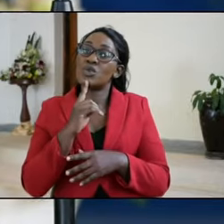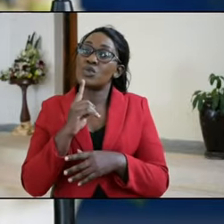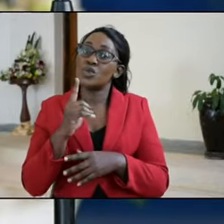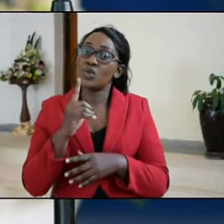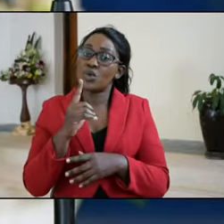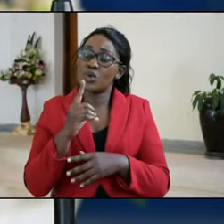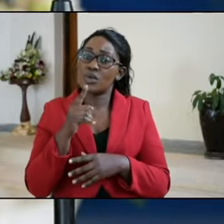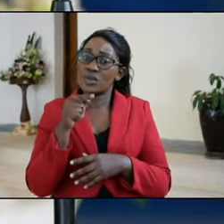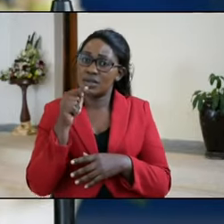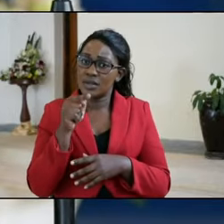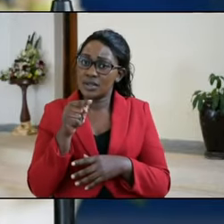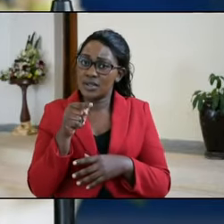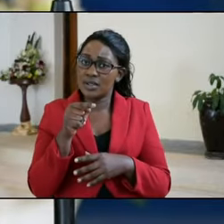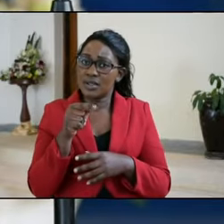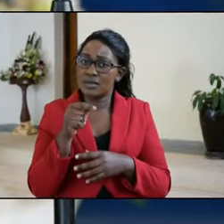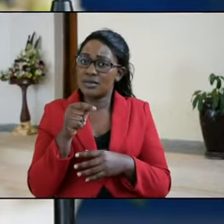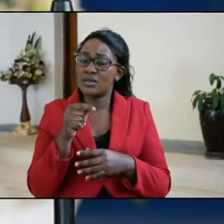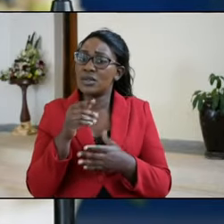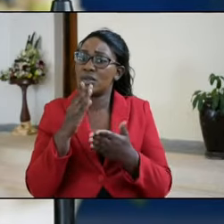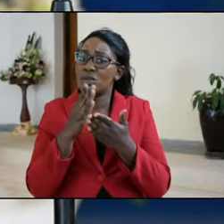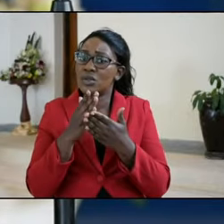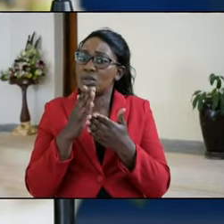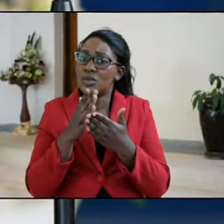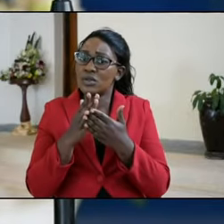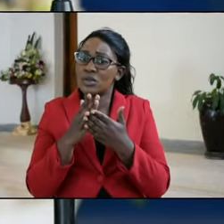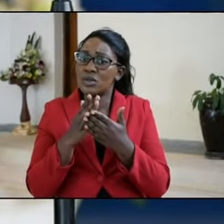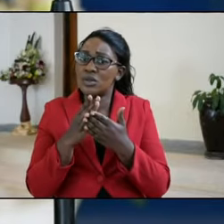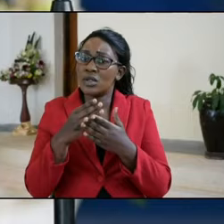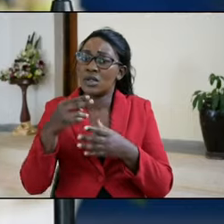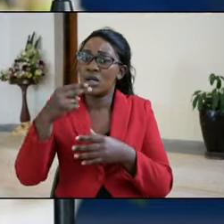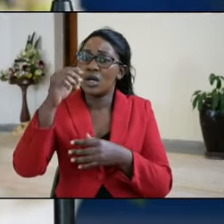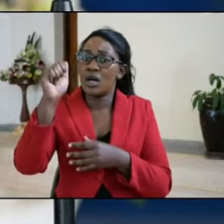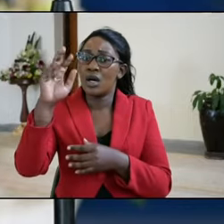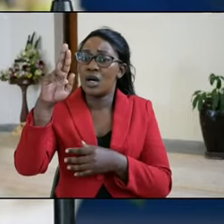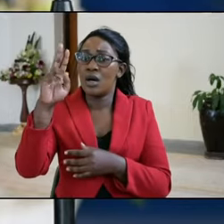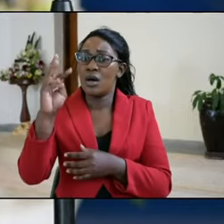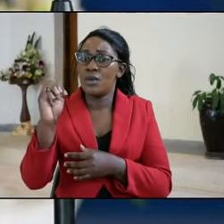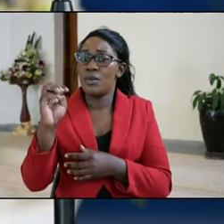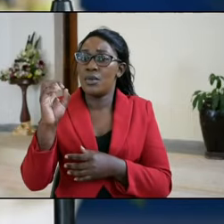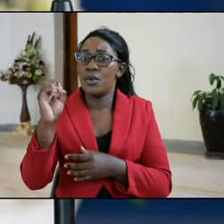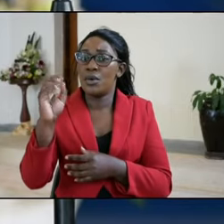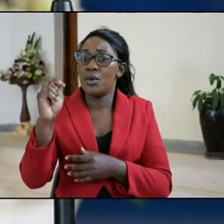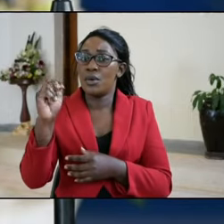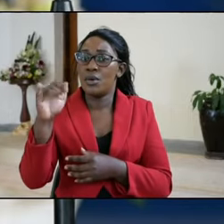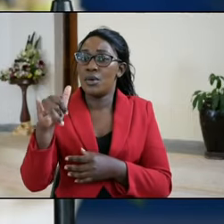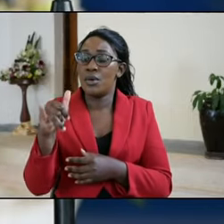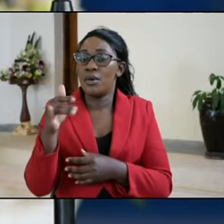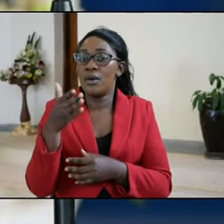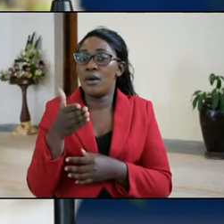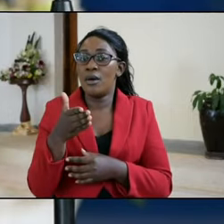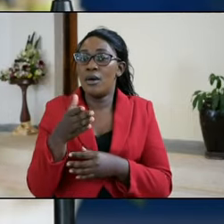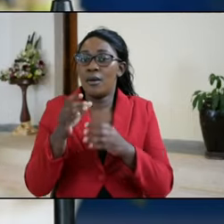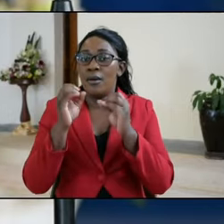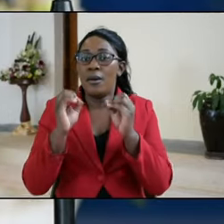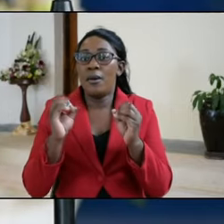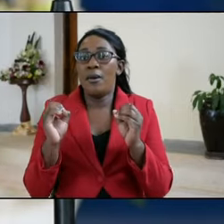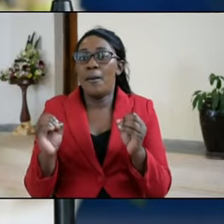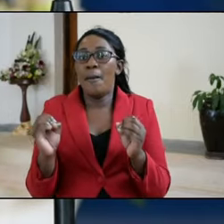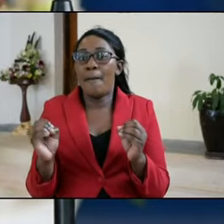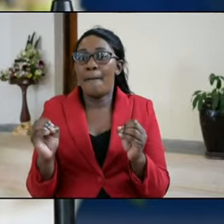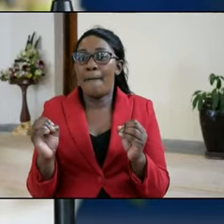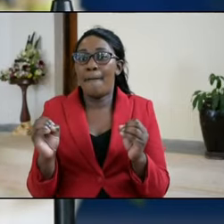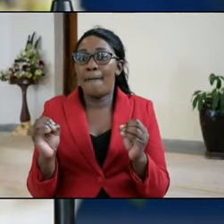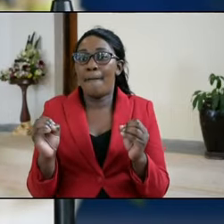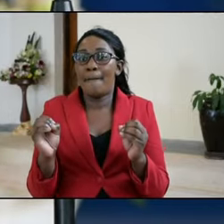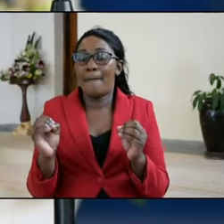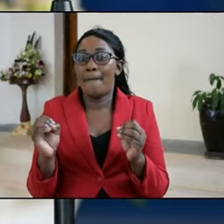no disharmony in any of these books. So if a message is consistent from year 1 to year 1,000, you know, in our lives we change a